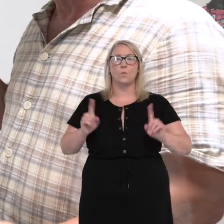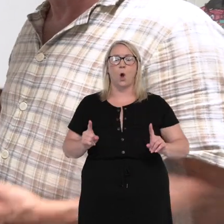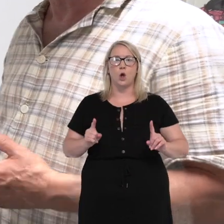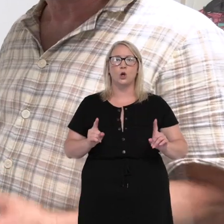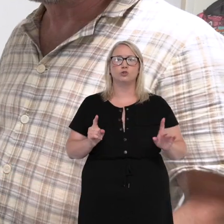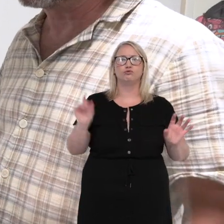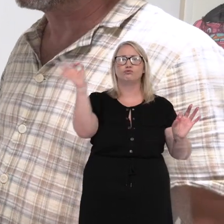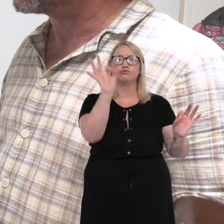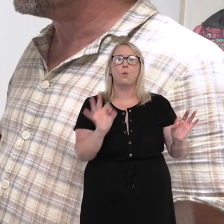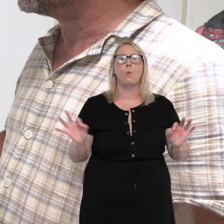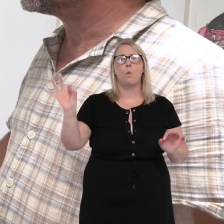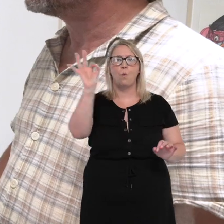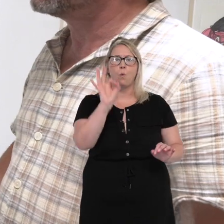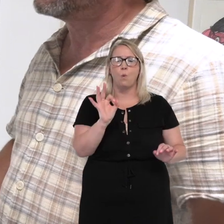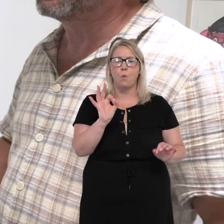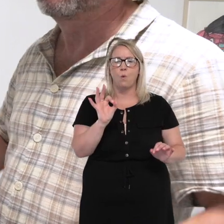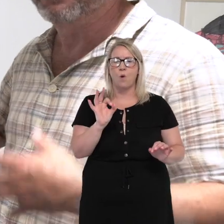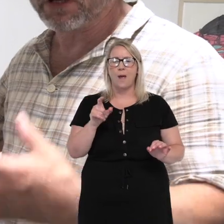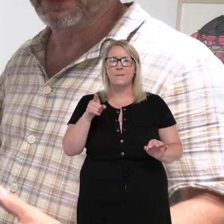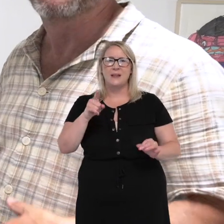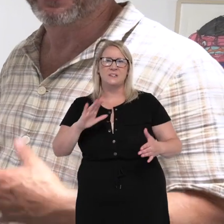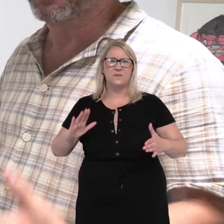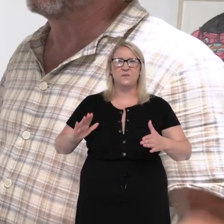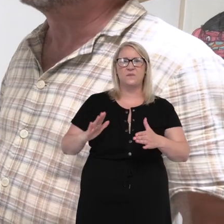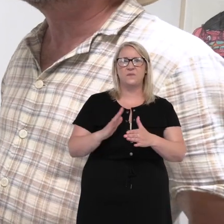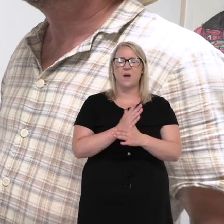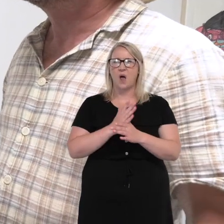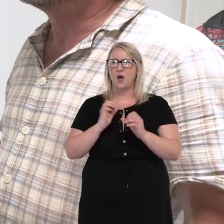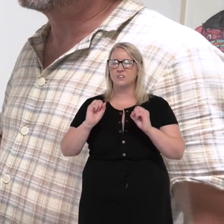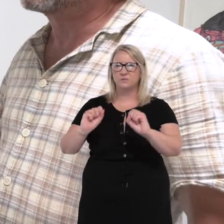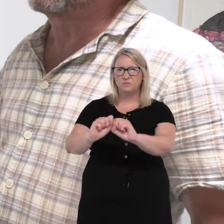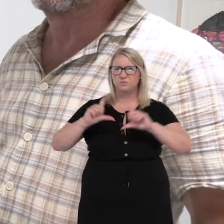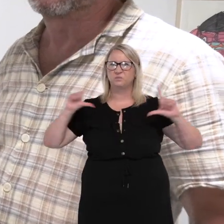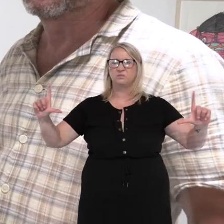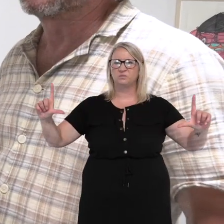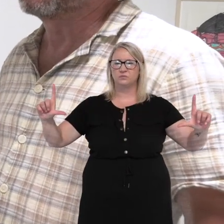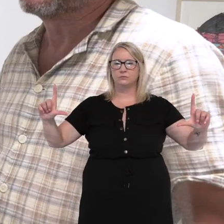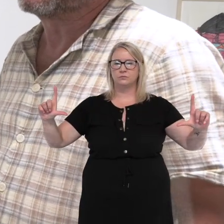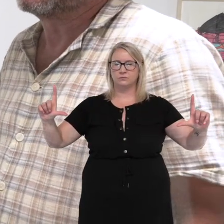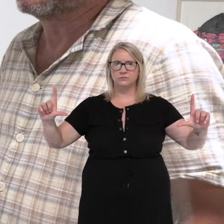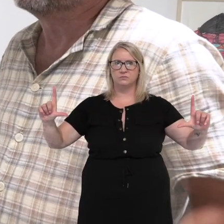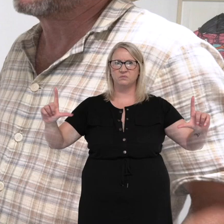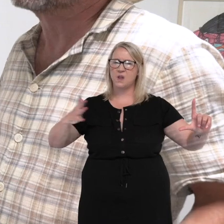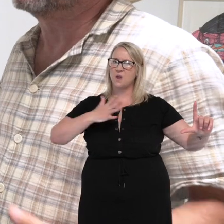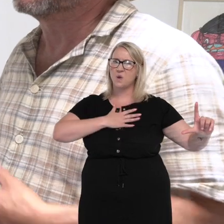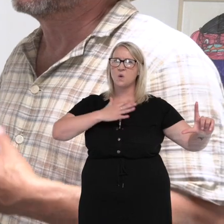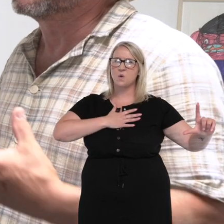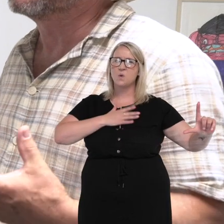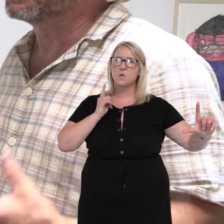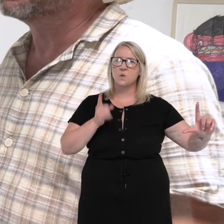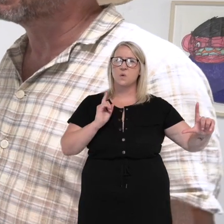he makes his primary statement, and then the work afterwards is